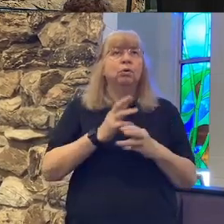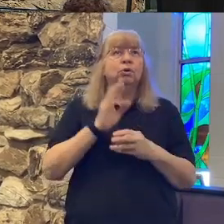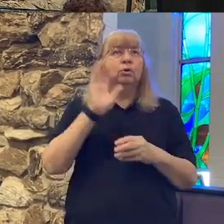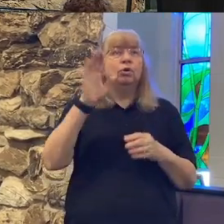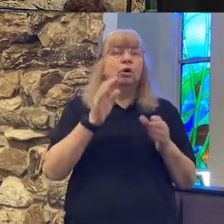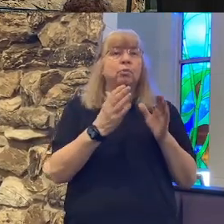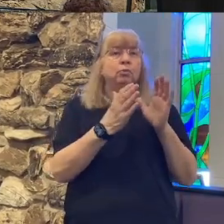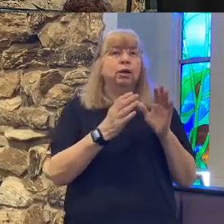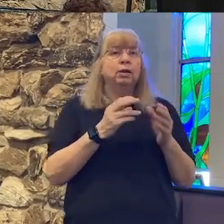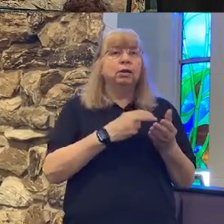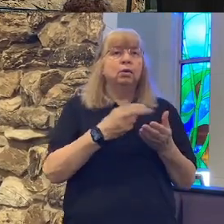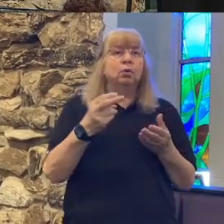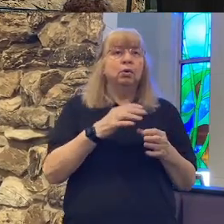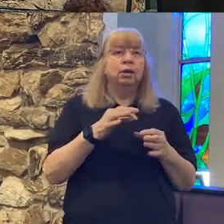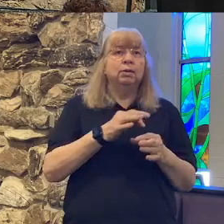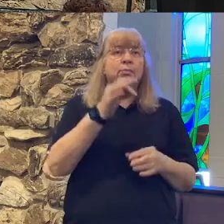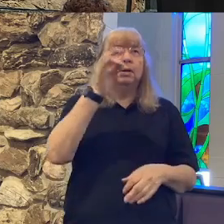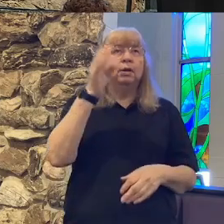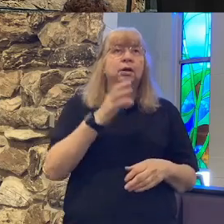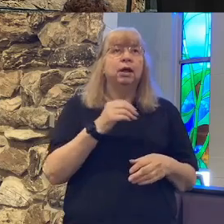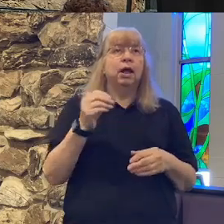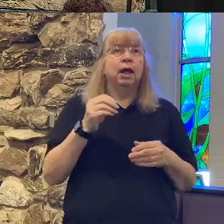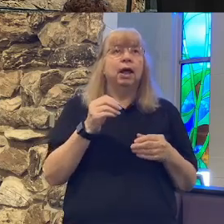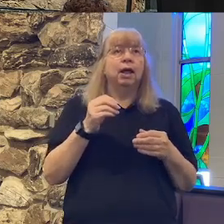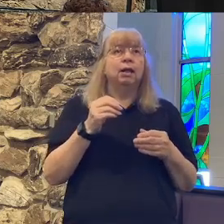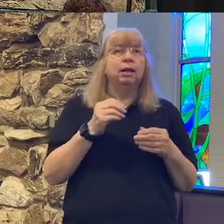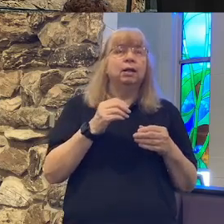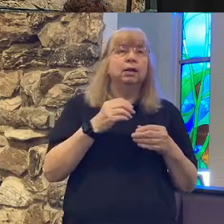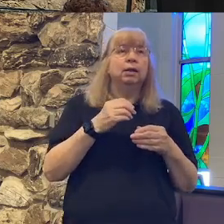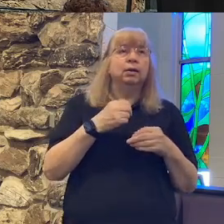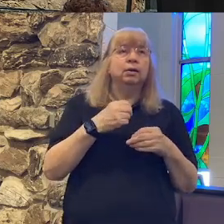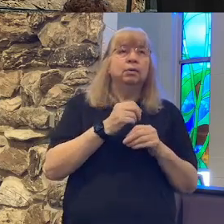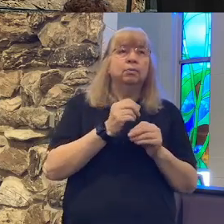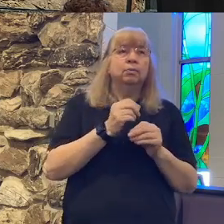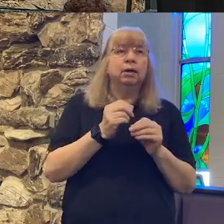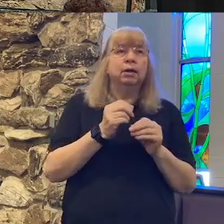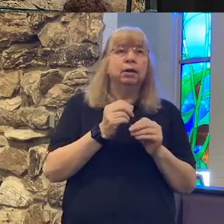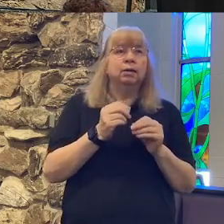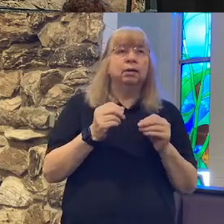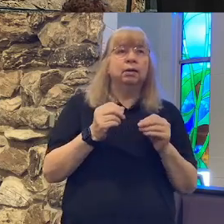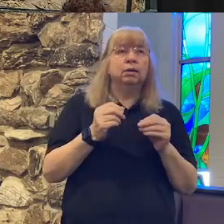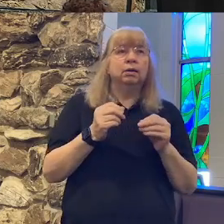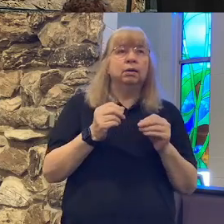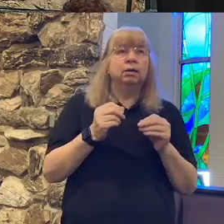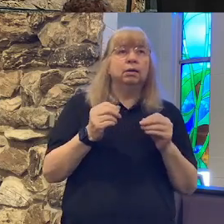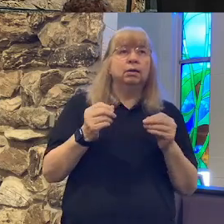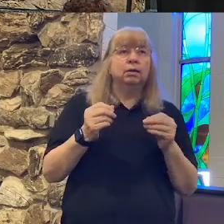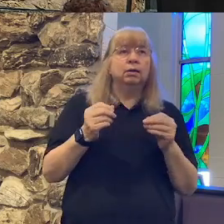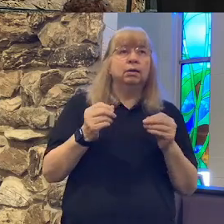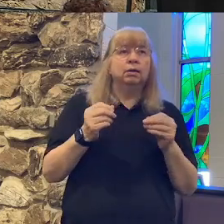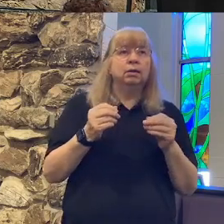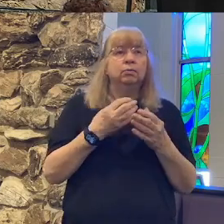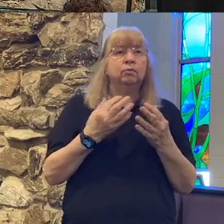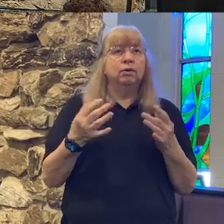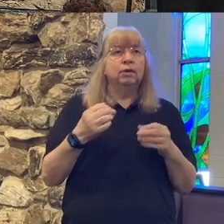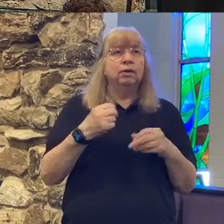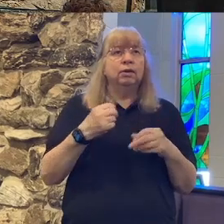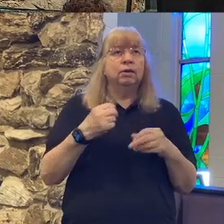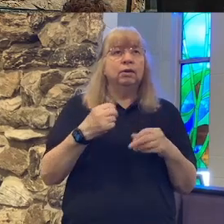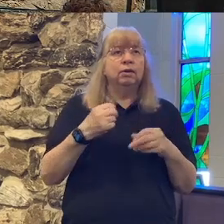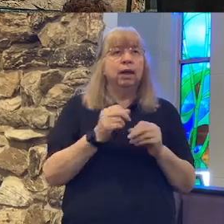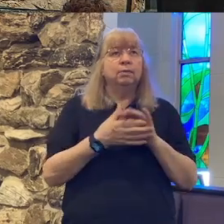Holy Spirit and its refining fire can bring peace and